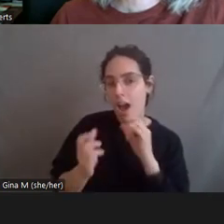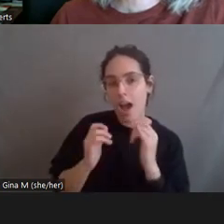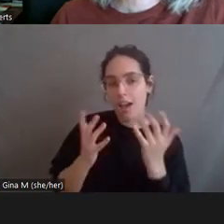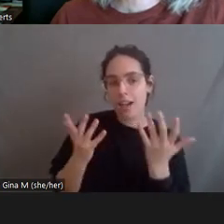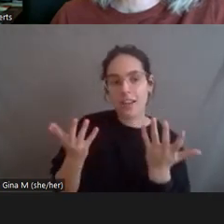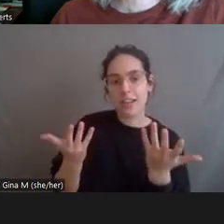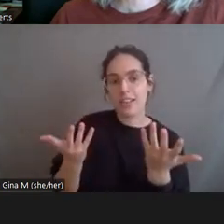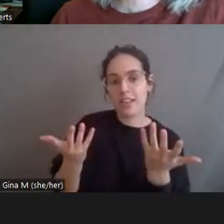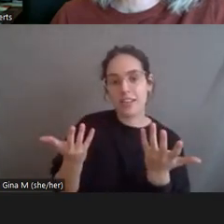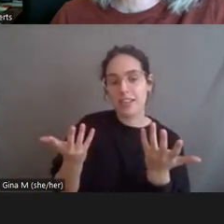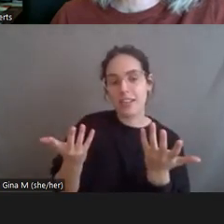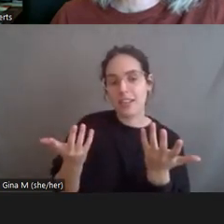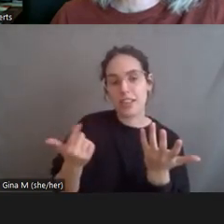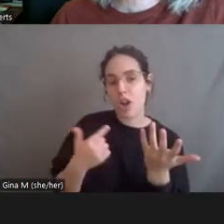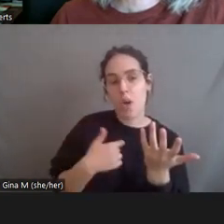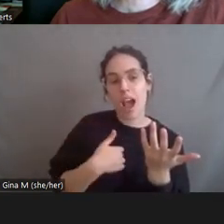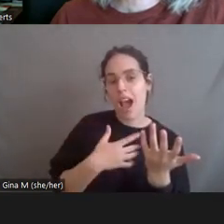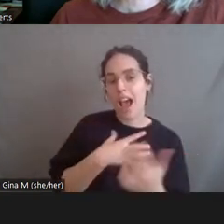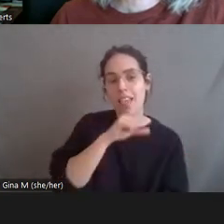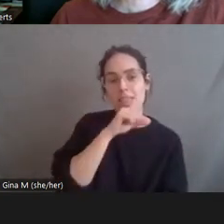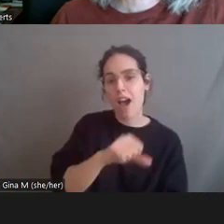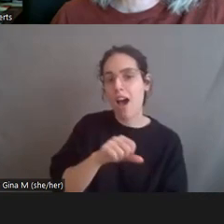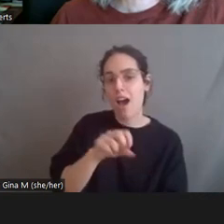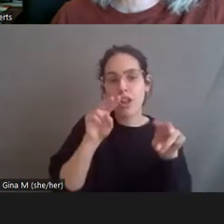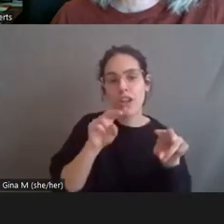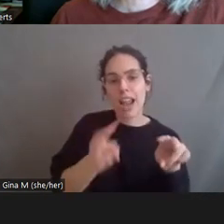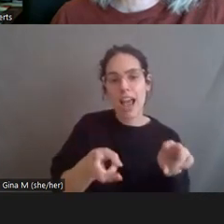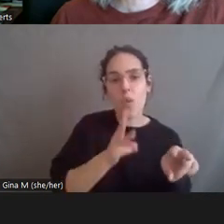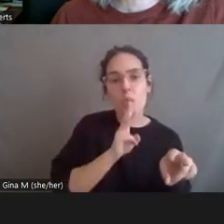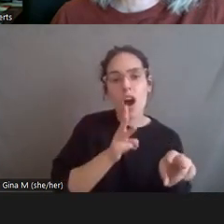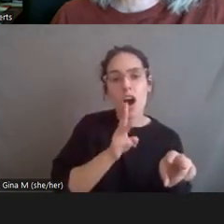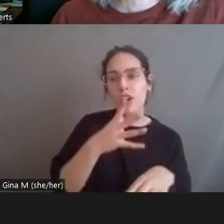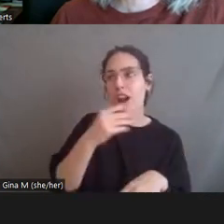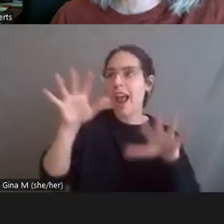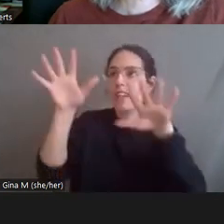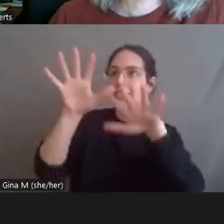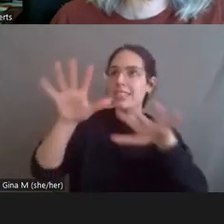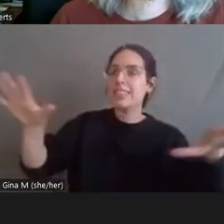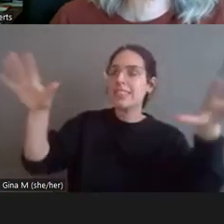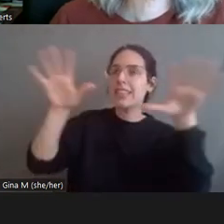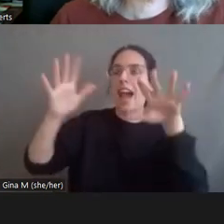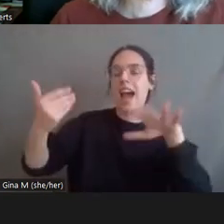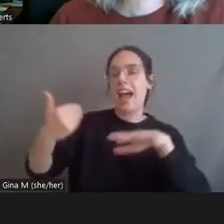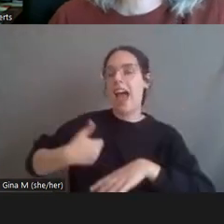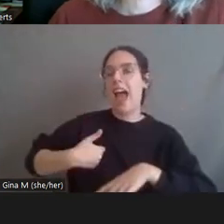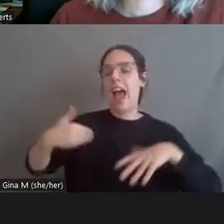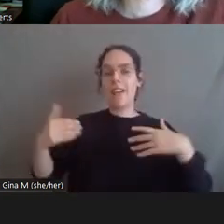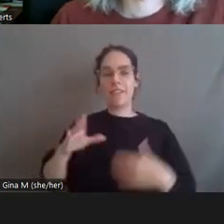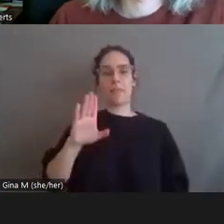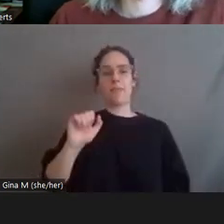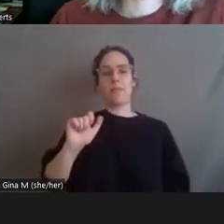the water and sky, looking at it from my balcony. I